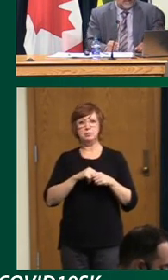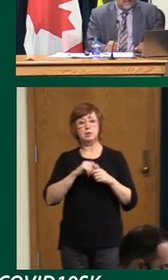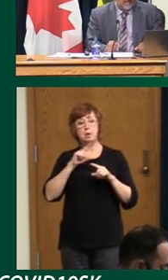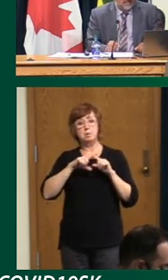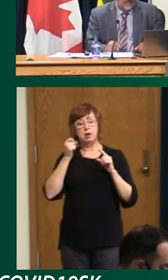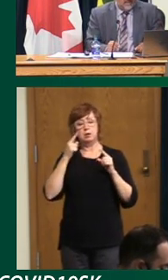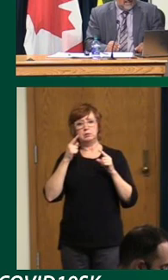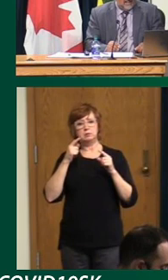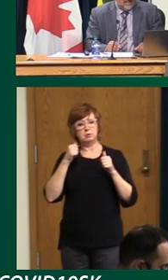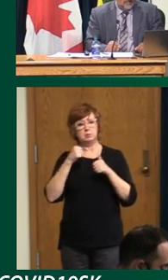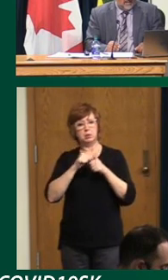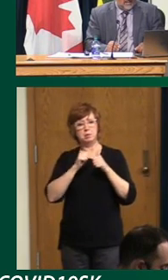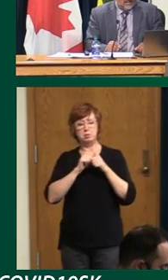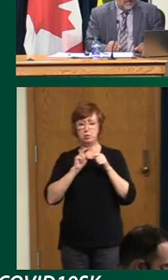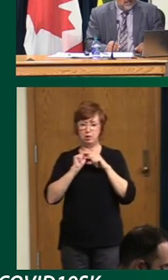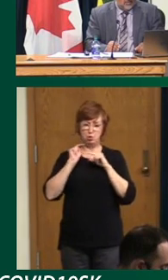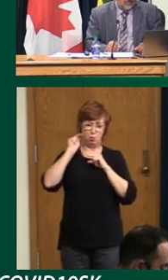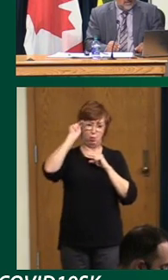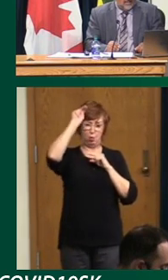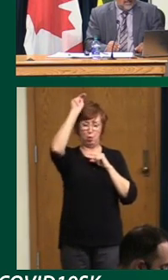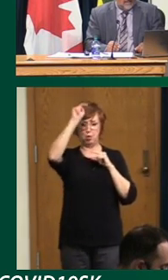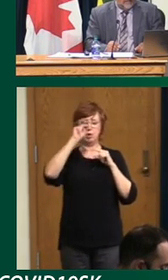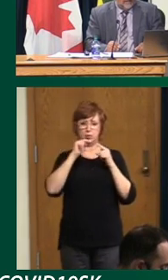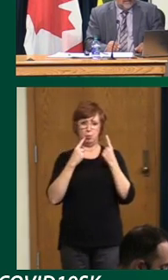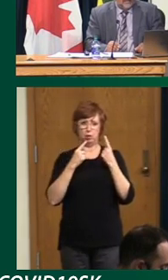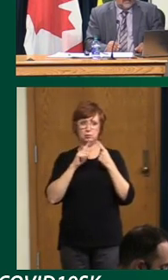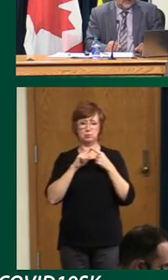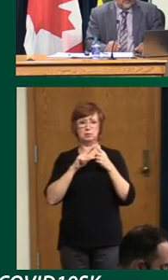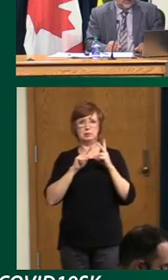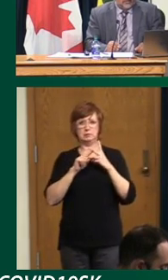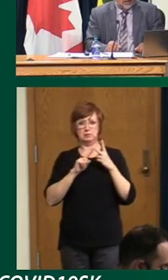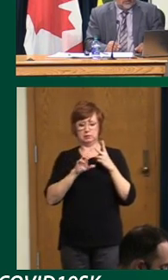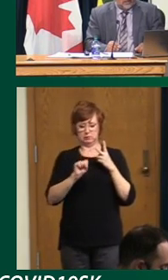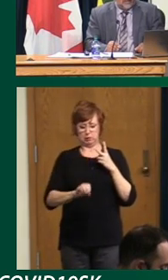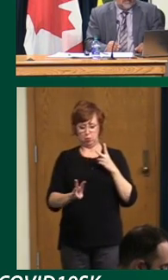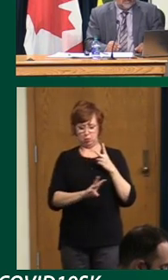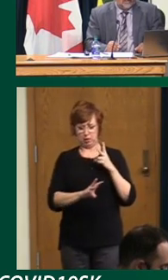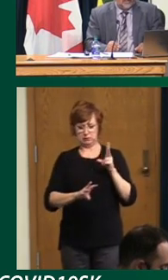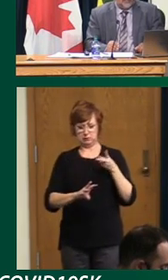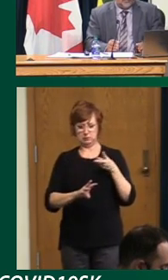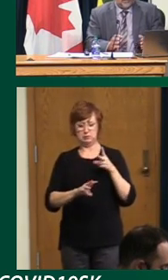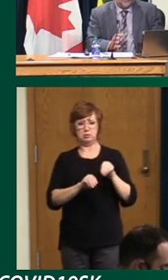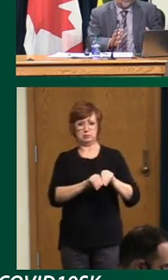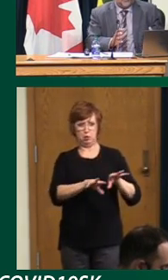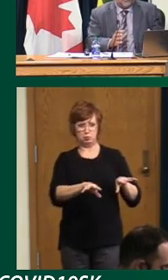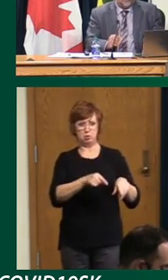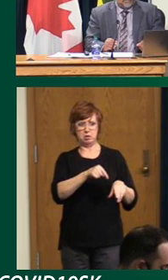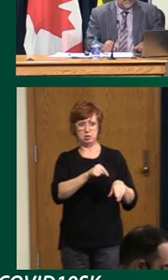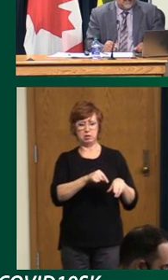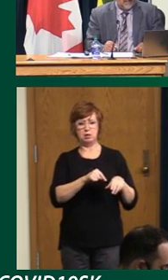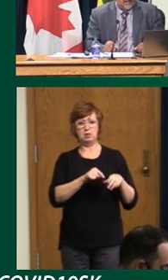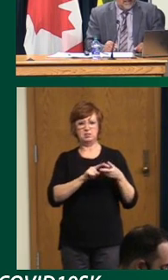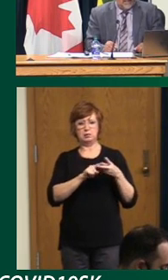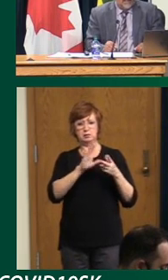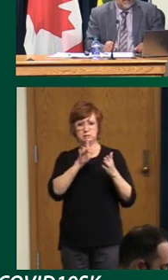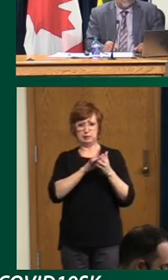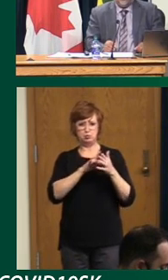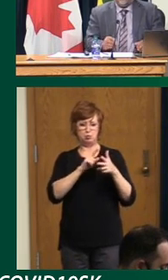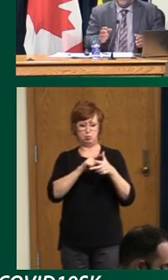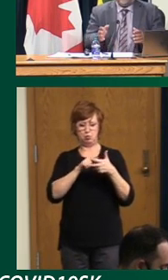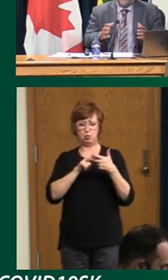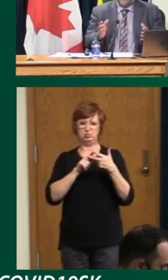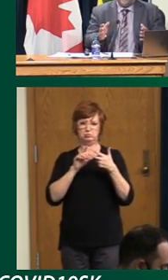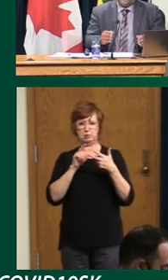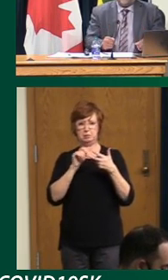saw that spike there, and then we had the outbreak in the southwest and central parts. We saw the spike there, and